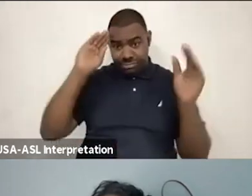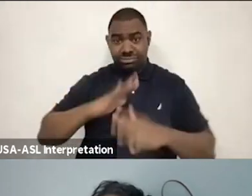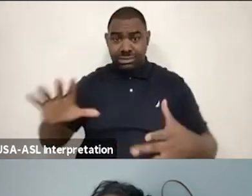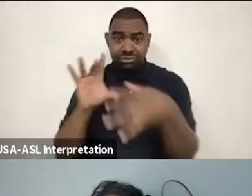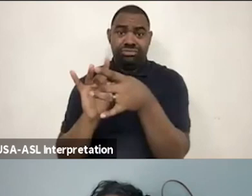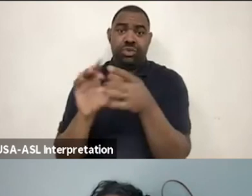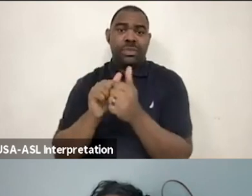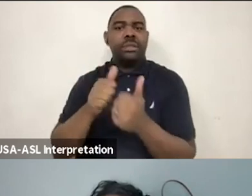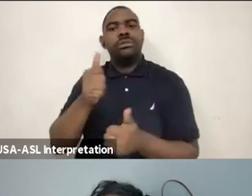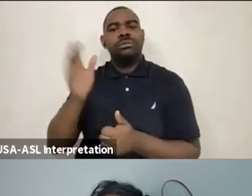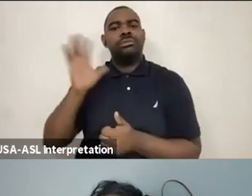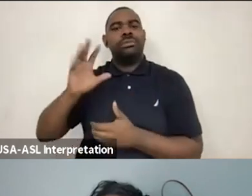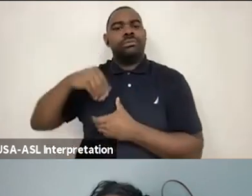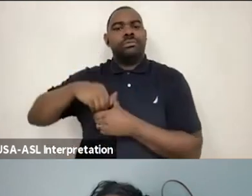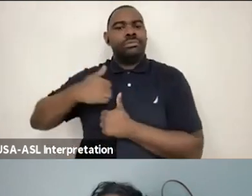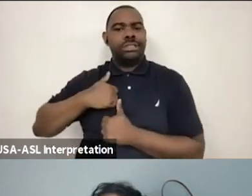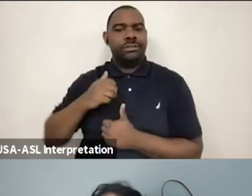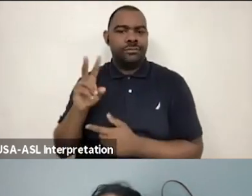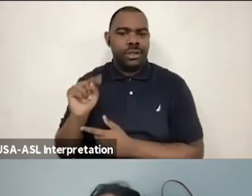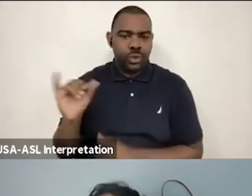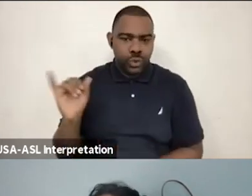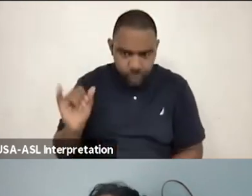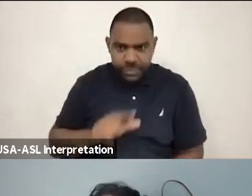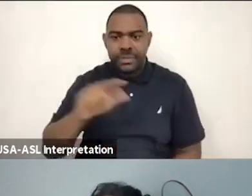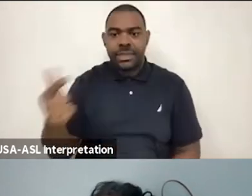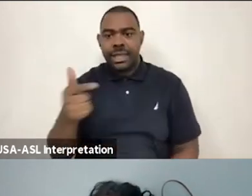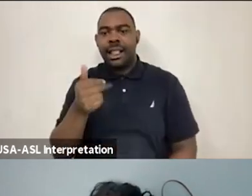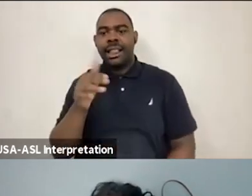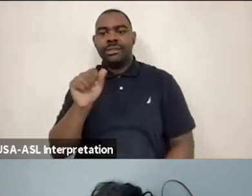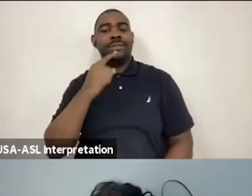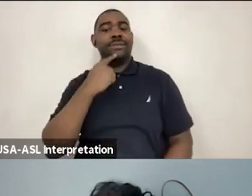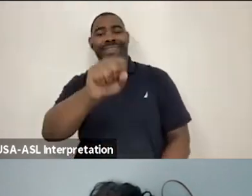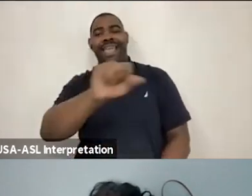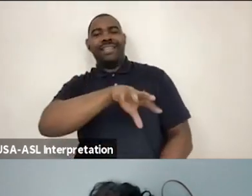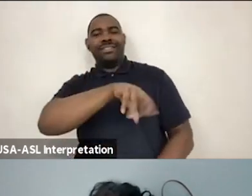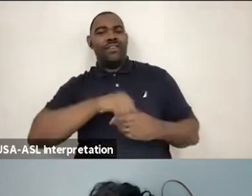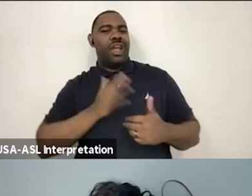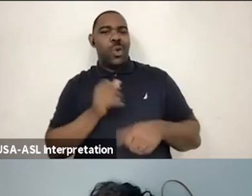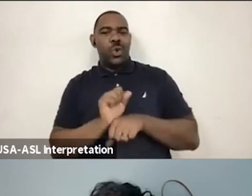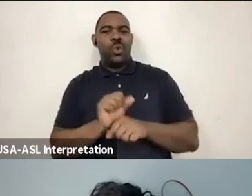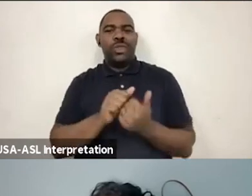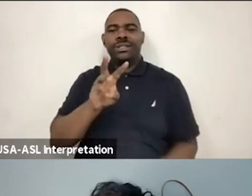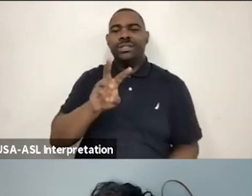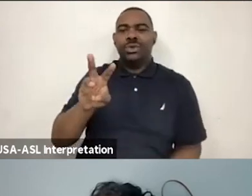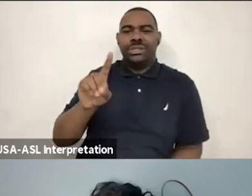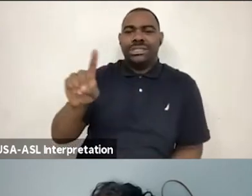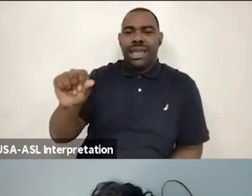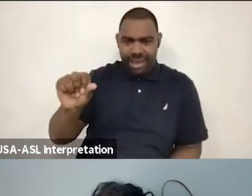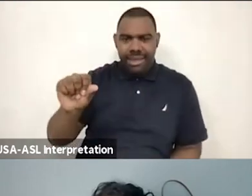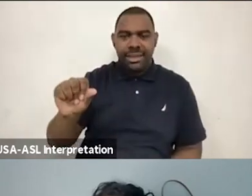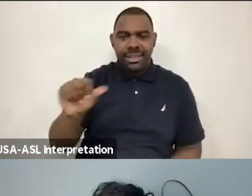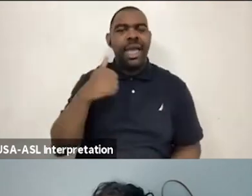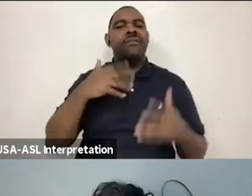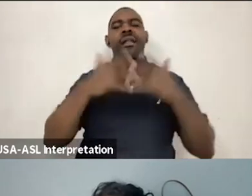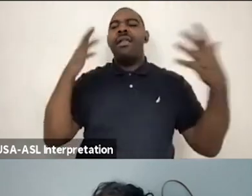really great place to make connections as well. And Hannah, I was going to say that that's part of our work with WDDA, because they do have a lot